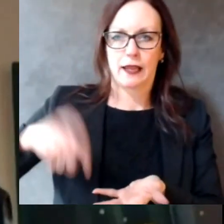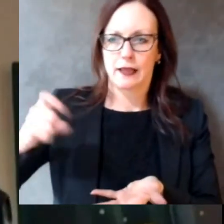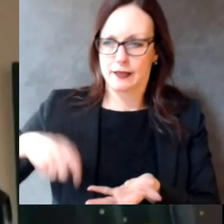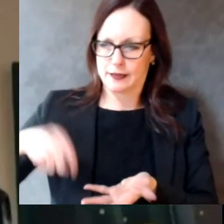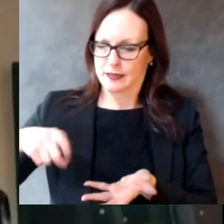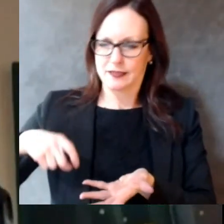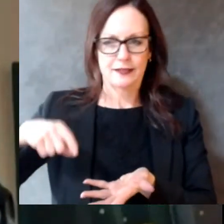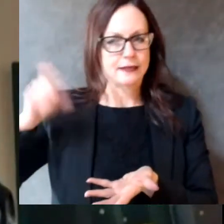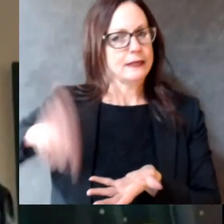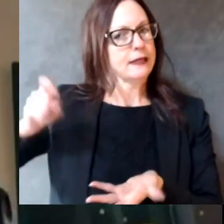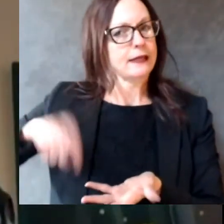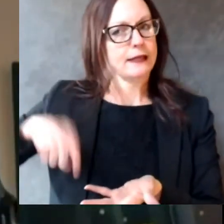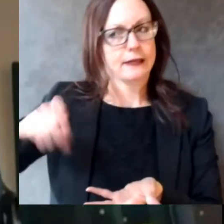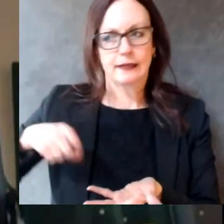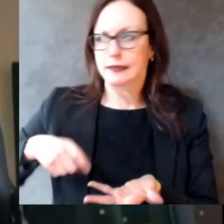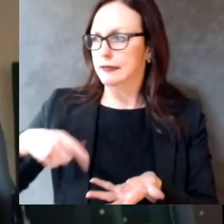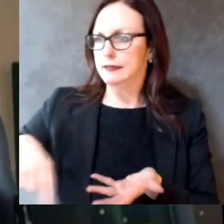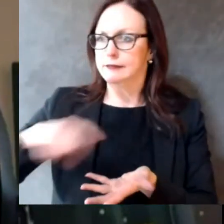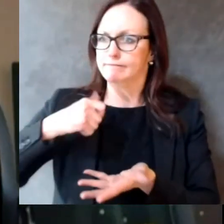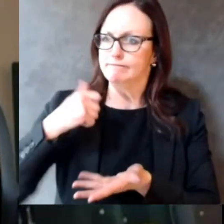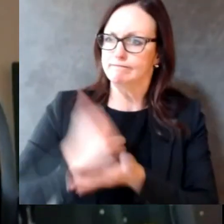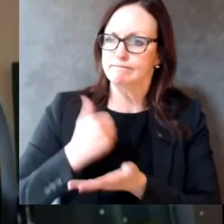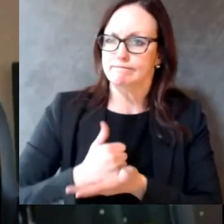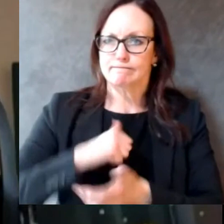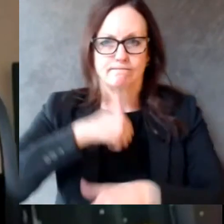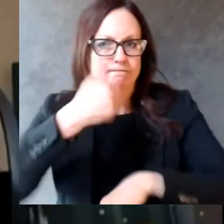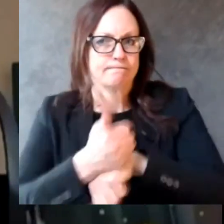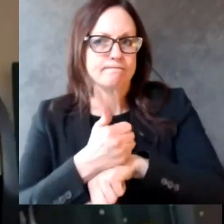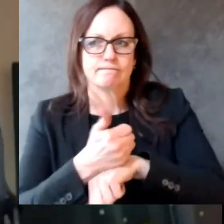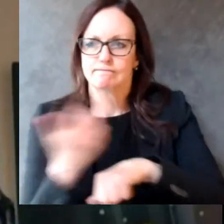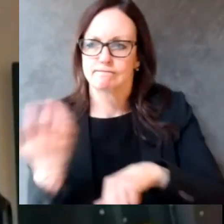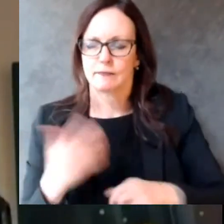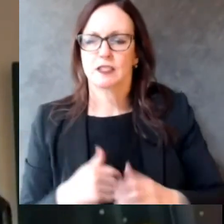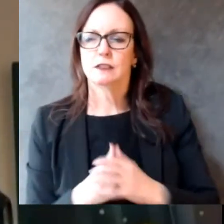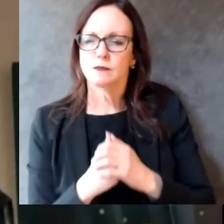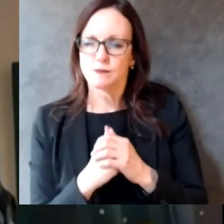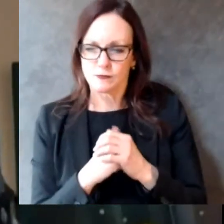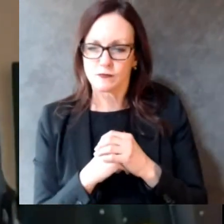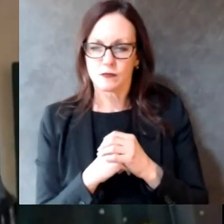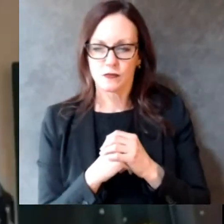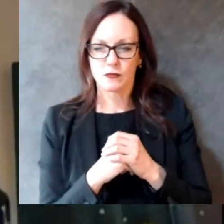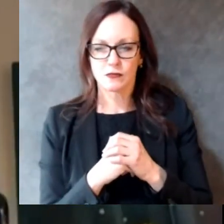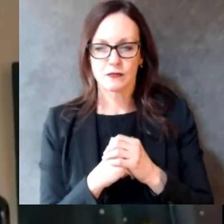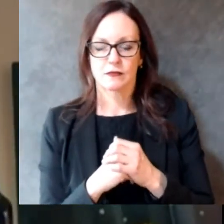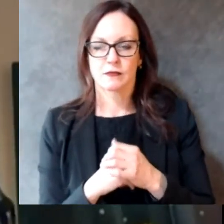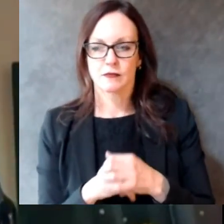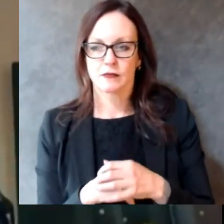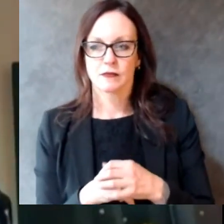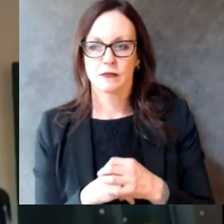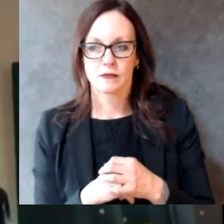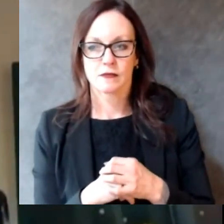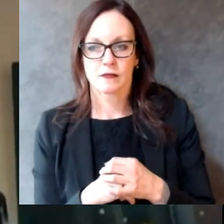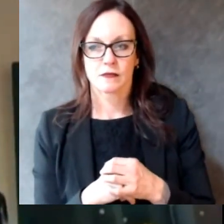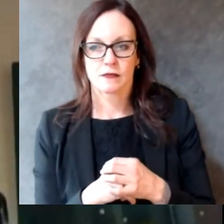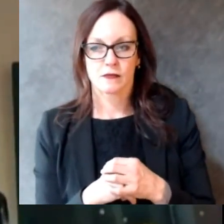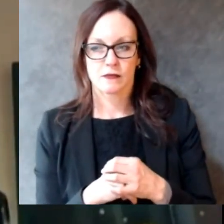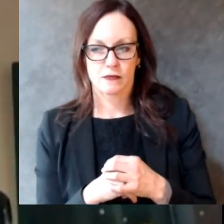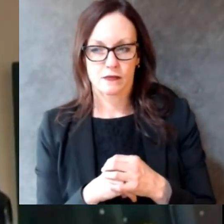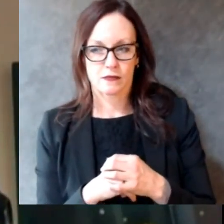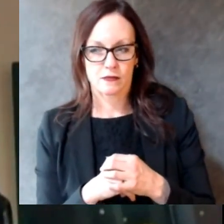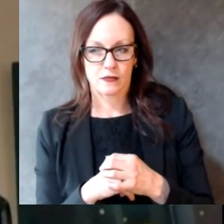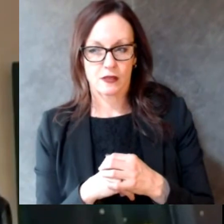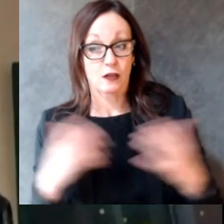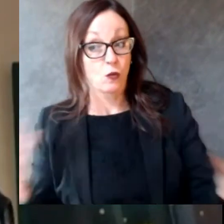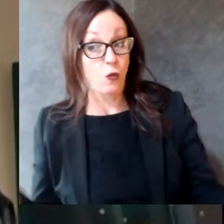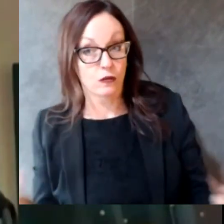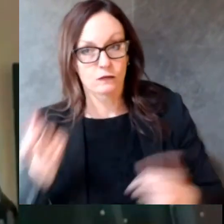vaccine available to us than our vaccinators have ordered, and it's becoming a very dynamic system.